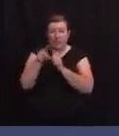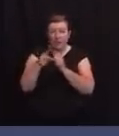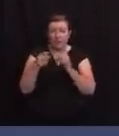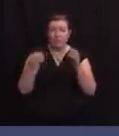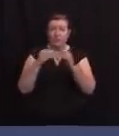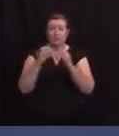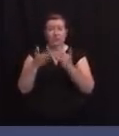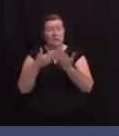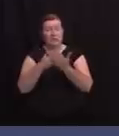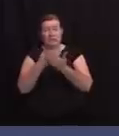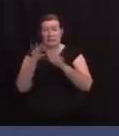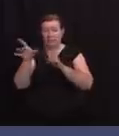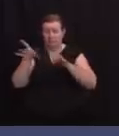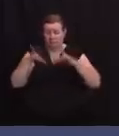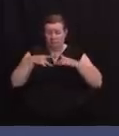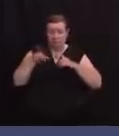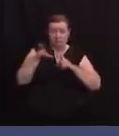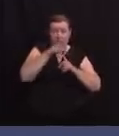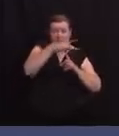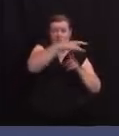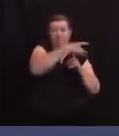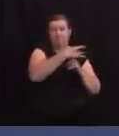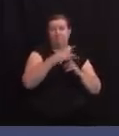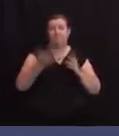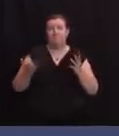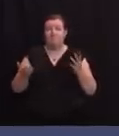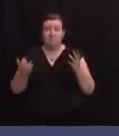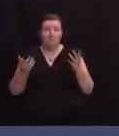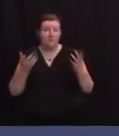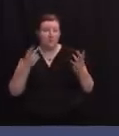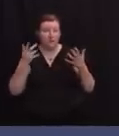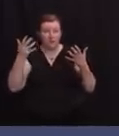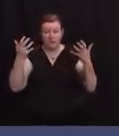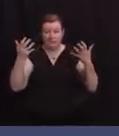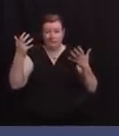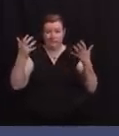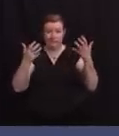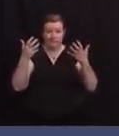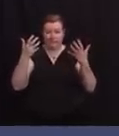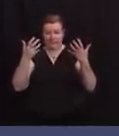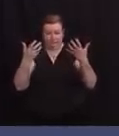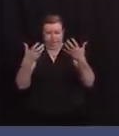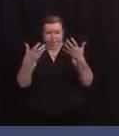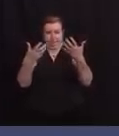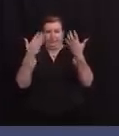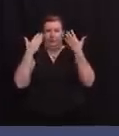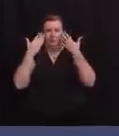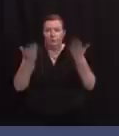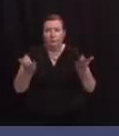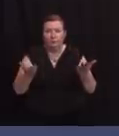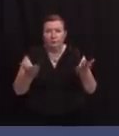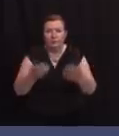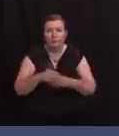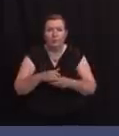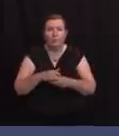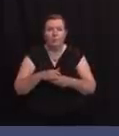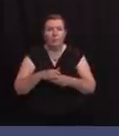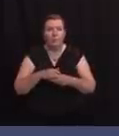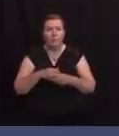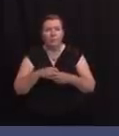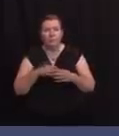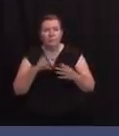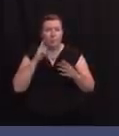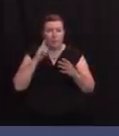exactly where all that will land, the answer is I don't know. It's hard for me to imagine that we'll get back to as bad as we were in the